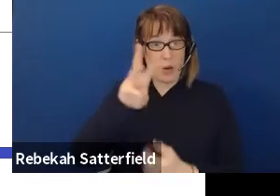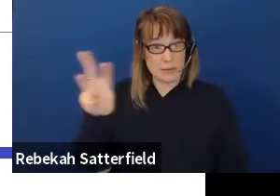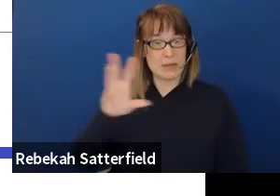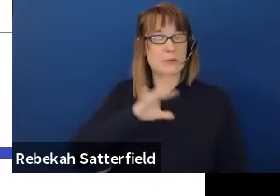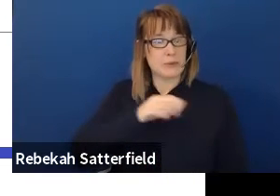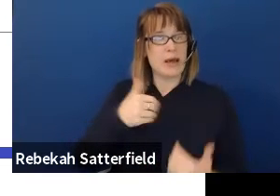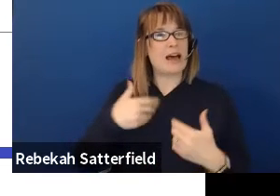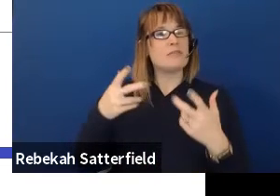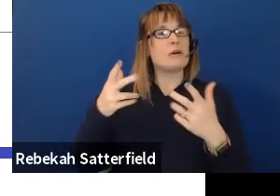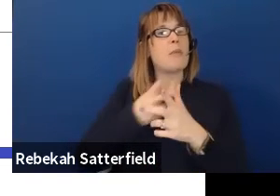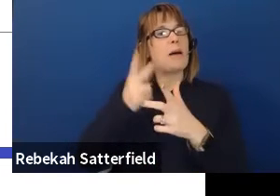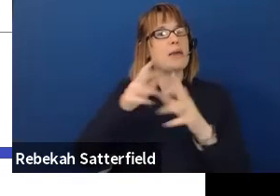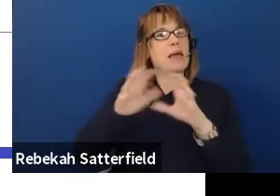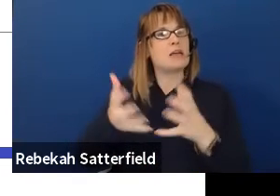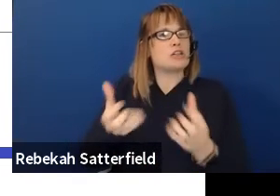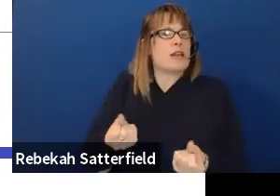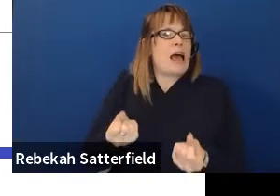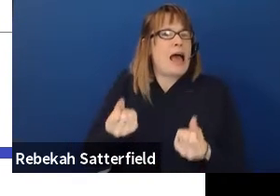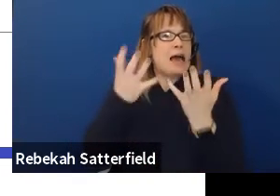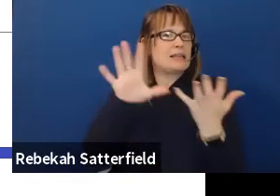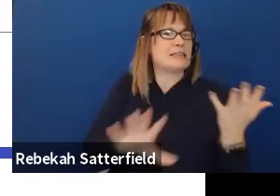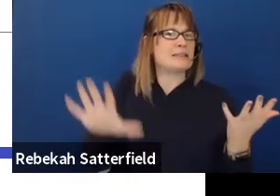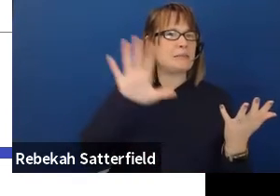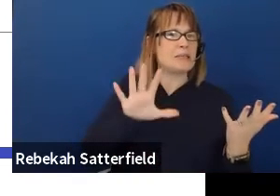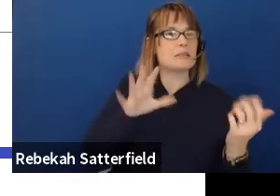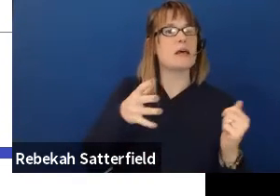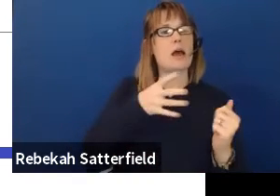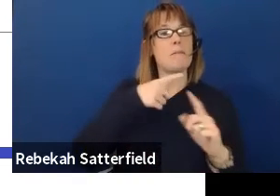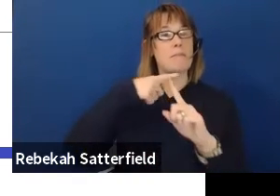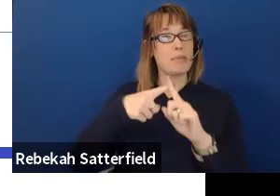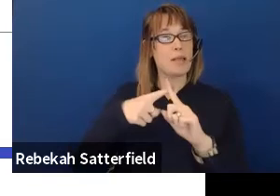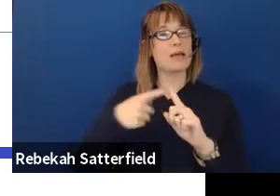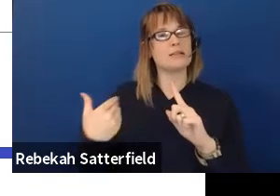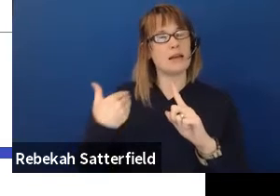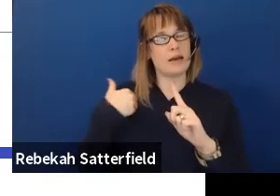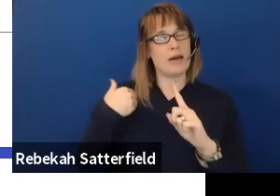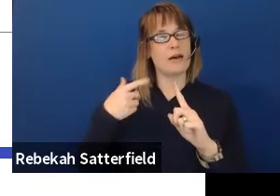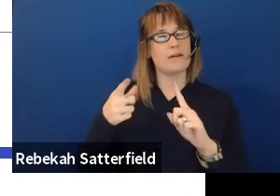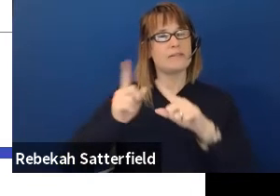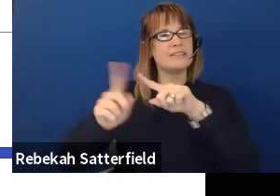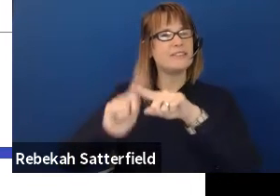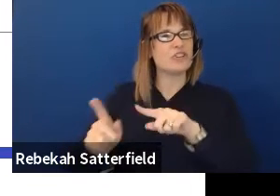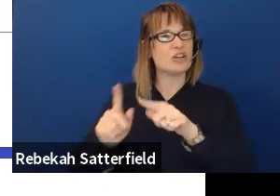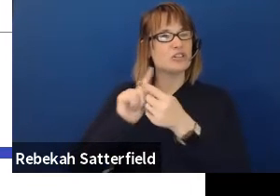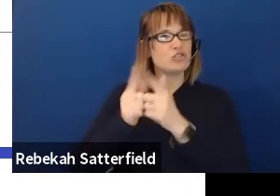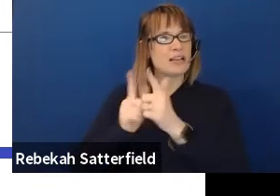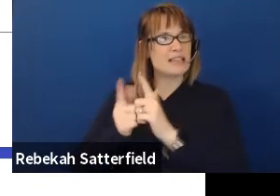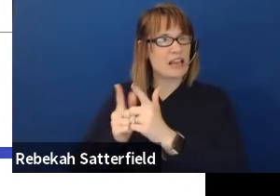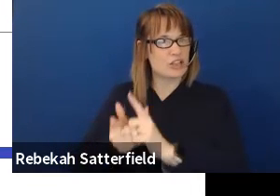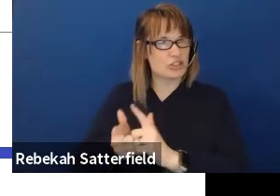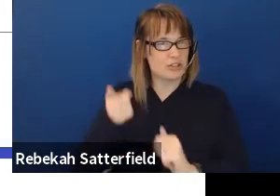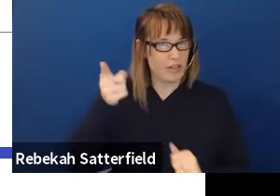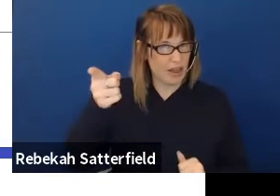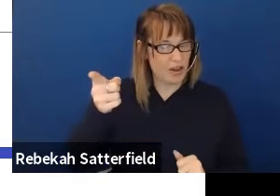estimates, and as well as there's several translations there that